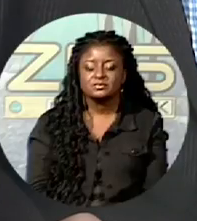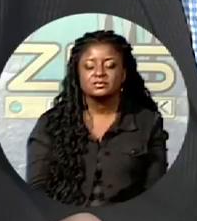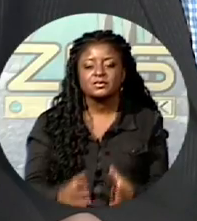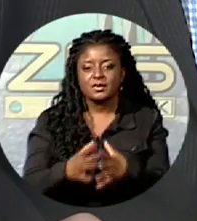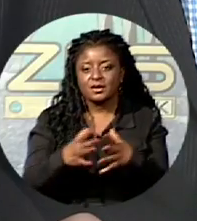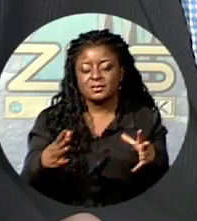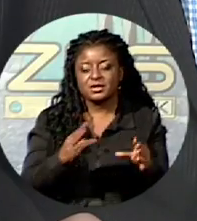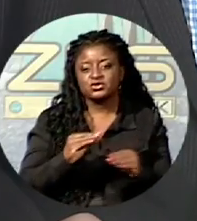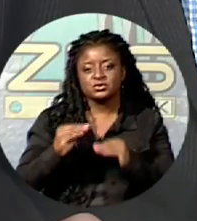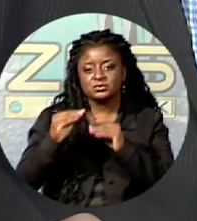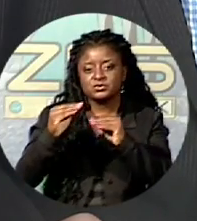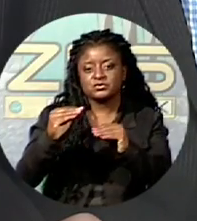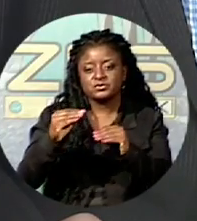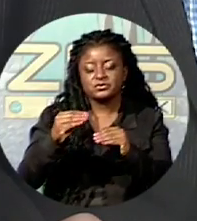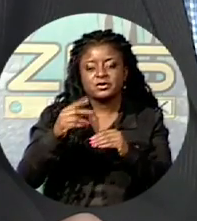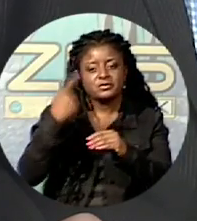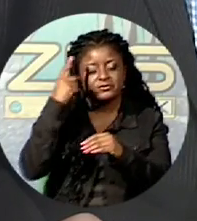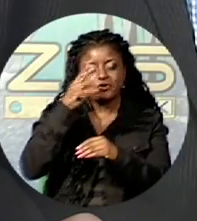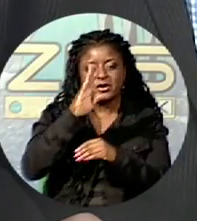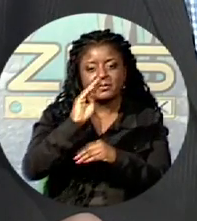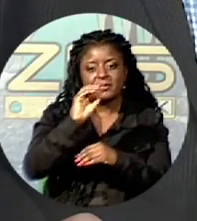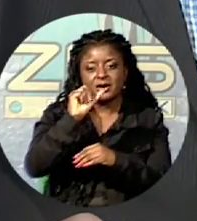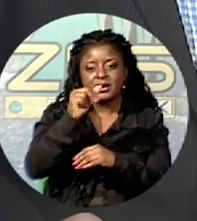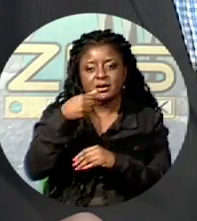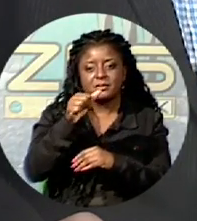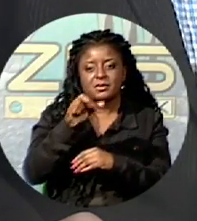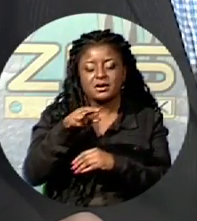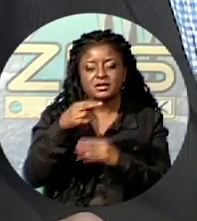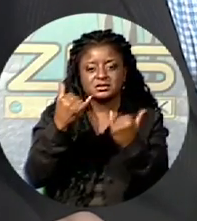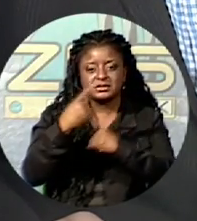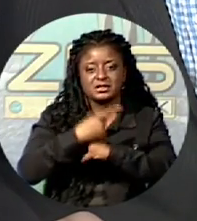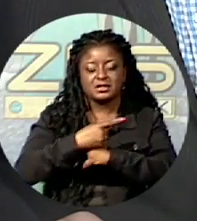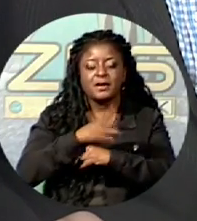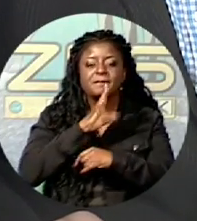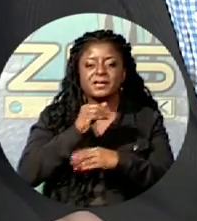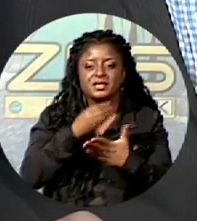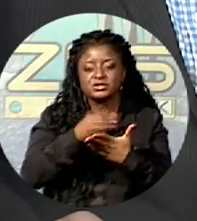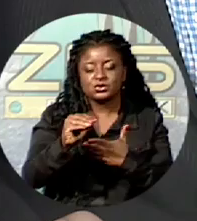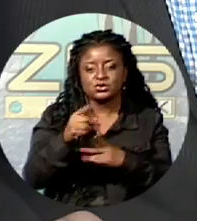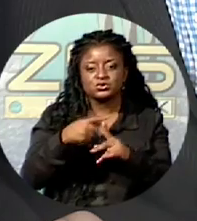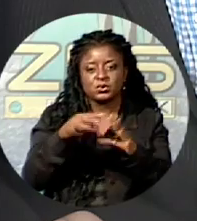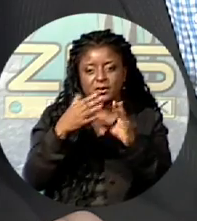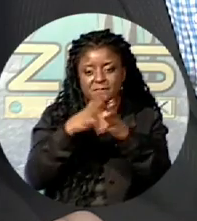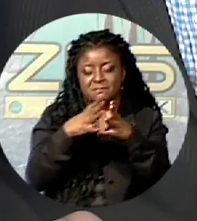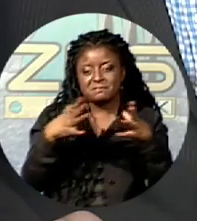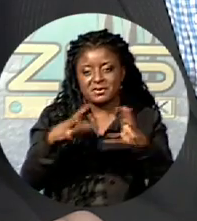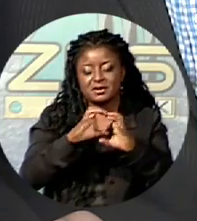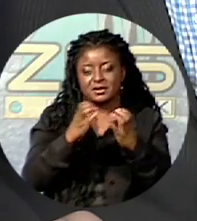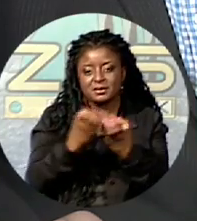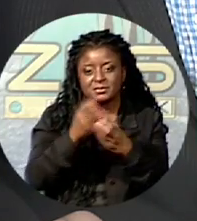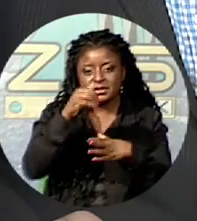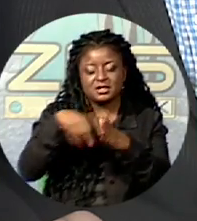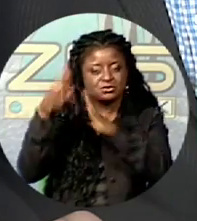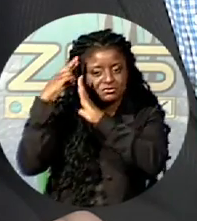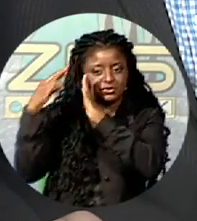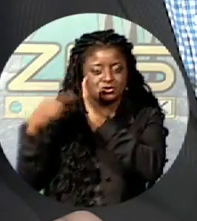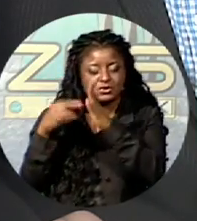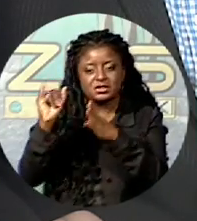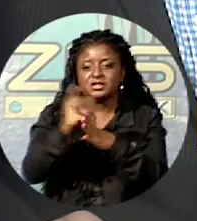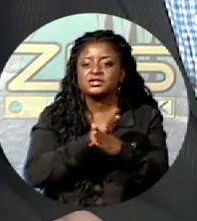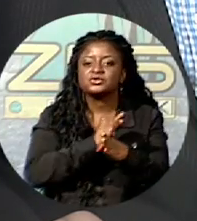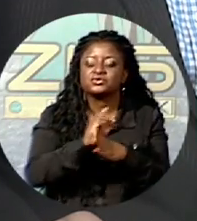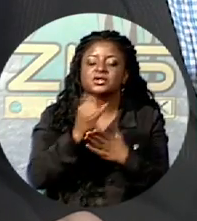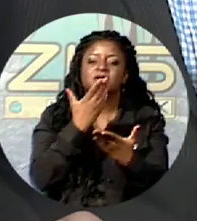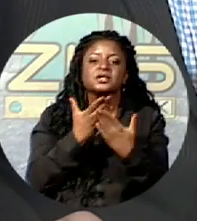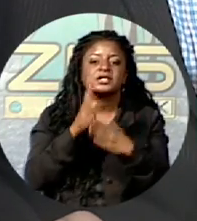A major step forward for the Baha Mar project today as it's being sold to a big player in the resort industry. Good evening, everyone. I'm Chris Arnes. Thank you so much for